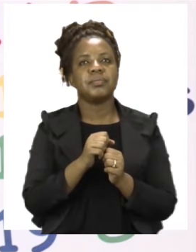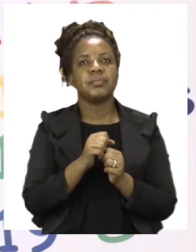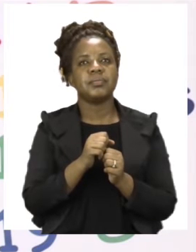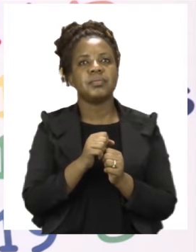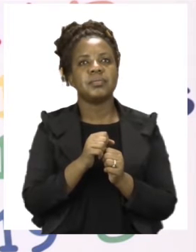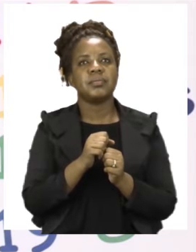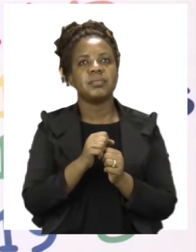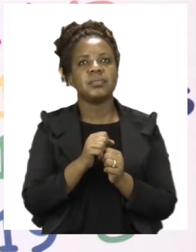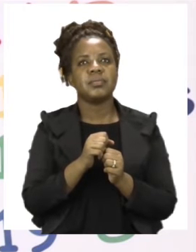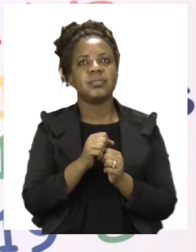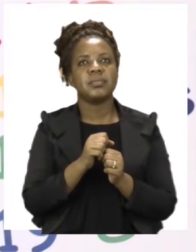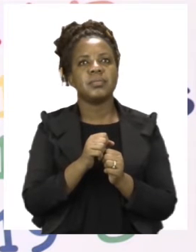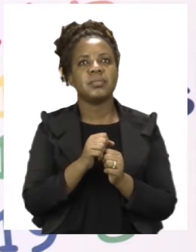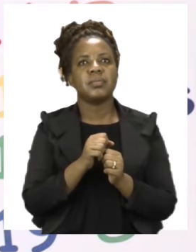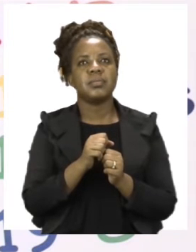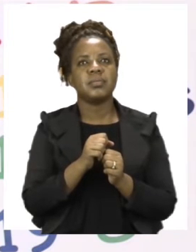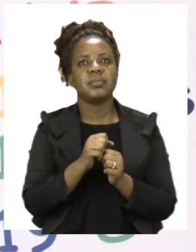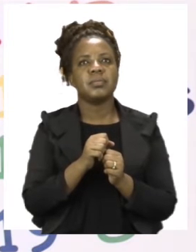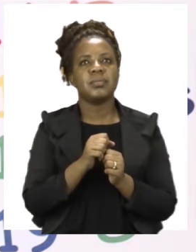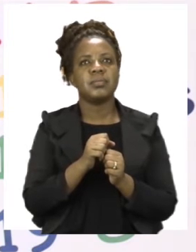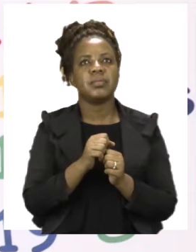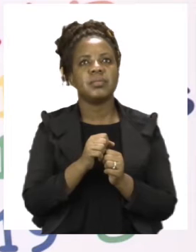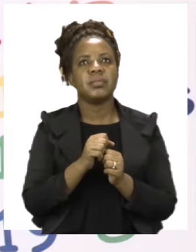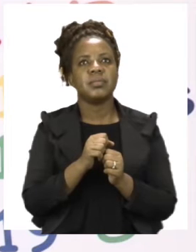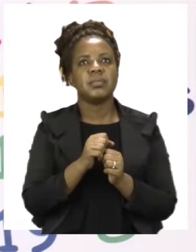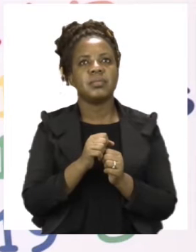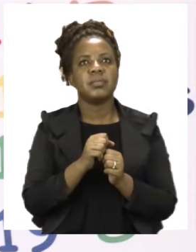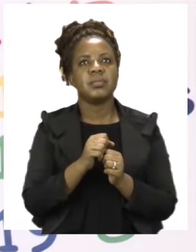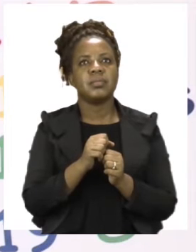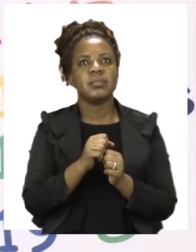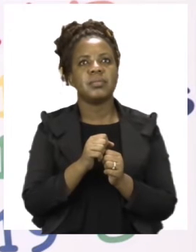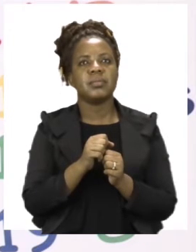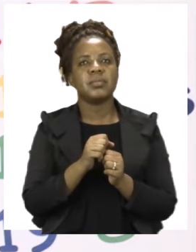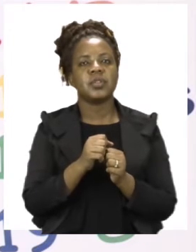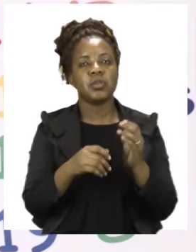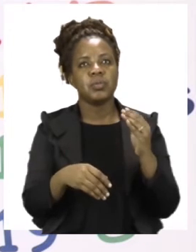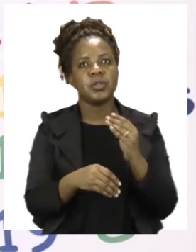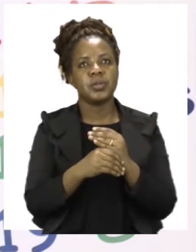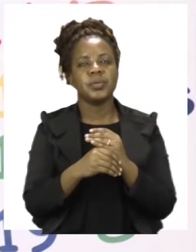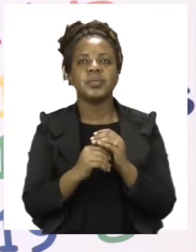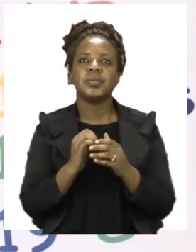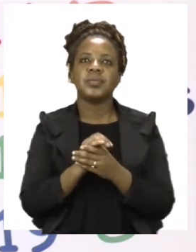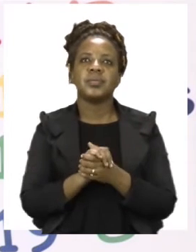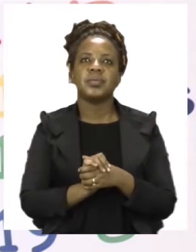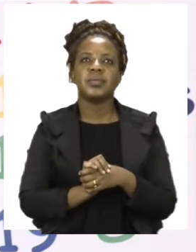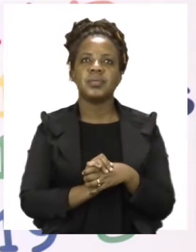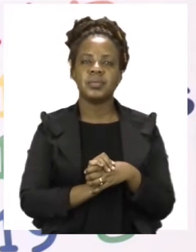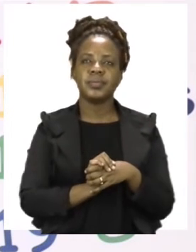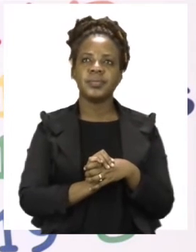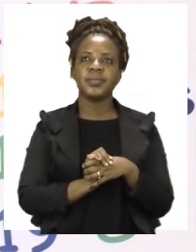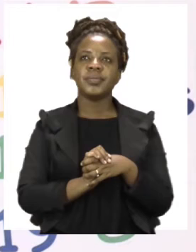the builders and the tilers. So we are going to add. We will start